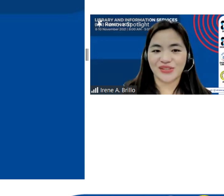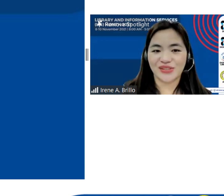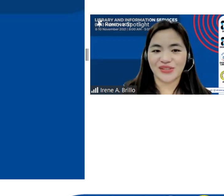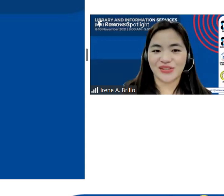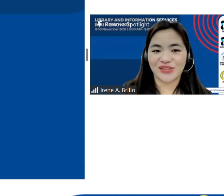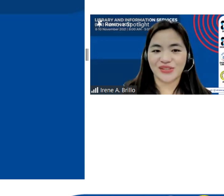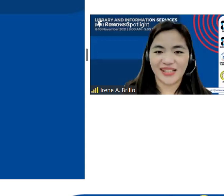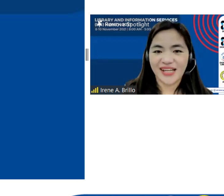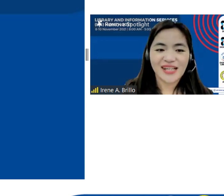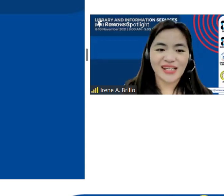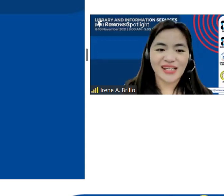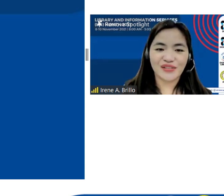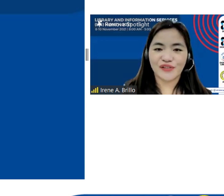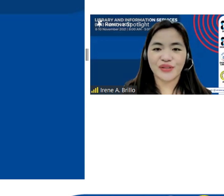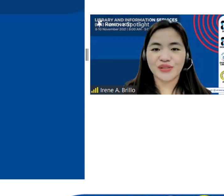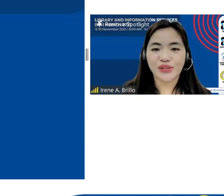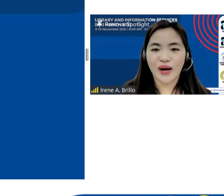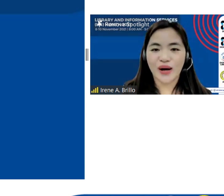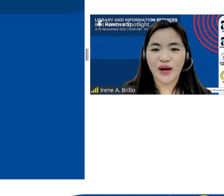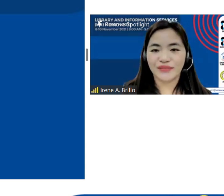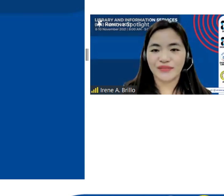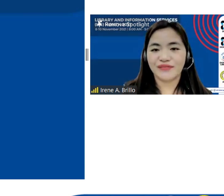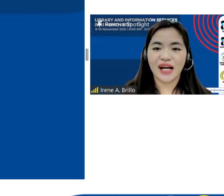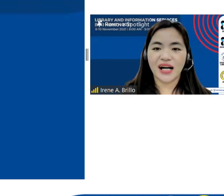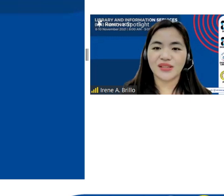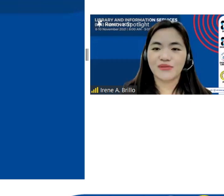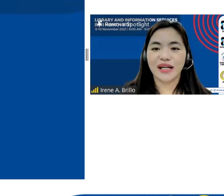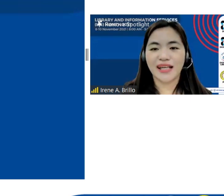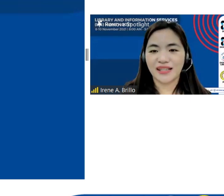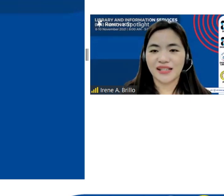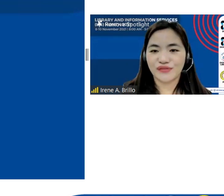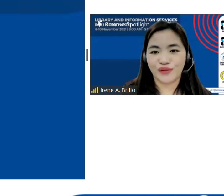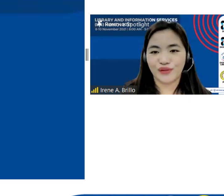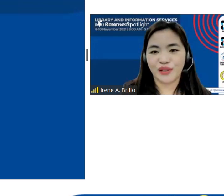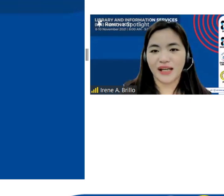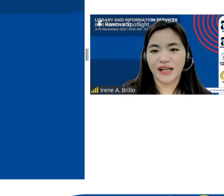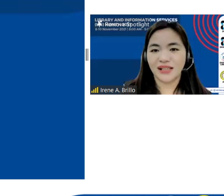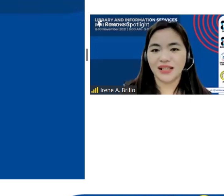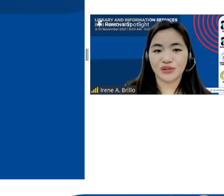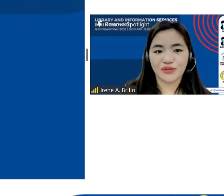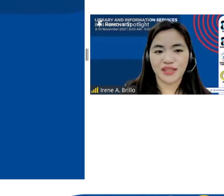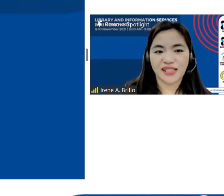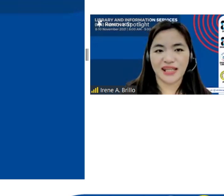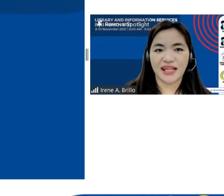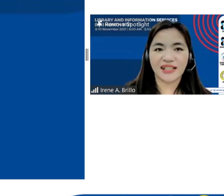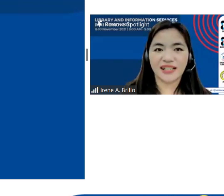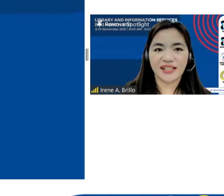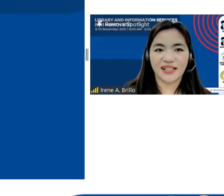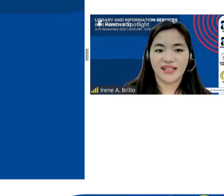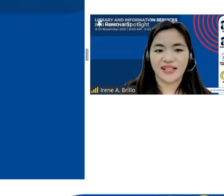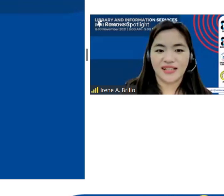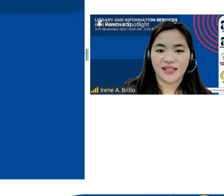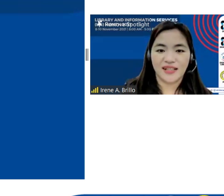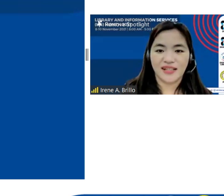us today. Now, for those who haven't filled out our attendance form, kindly go to this link.